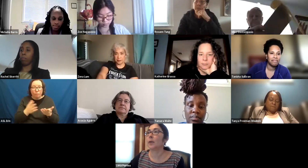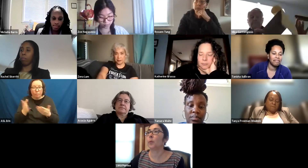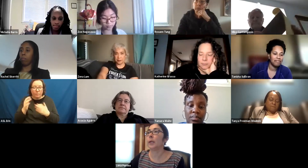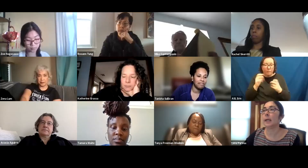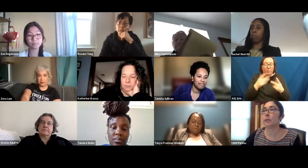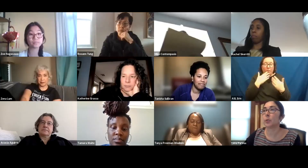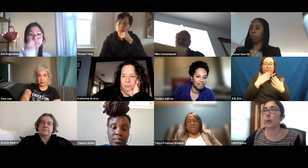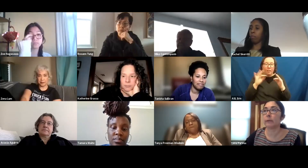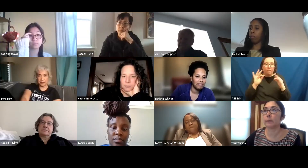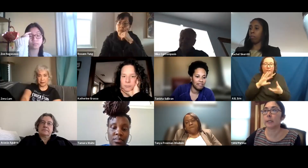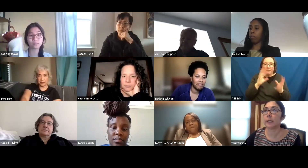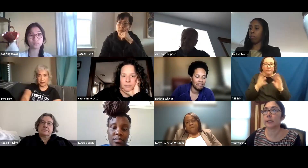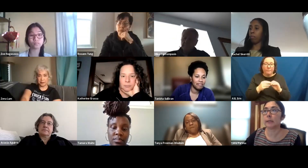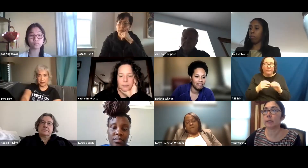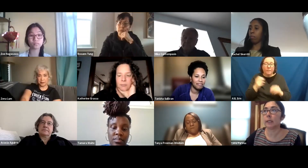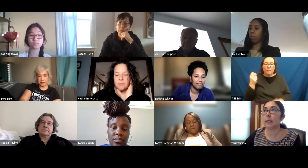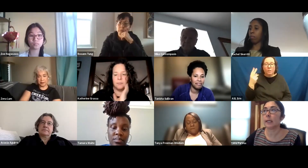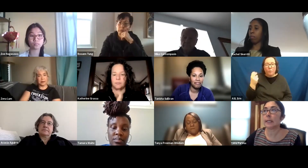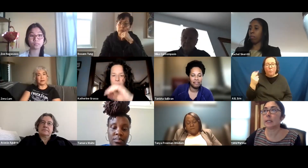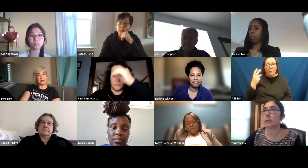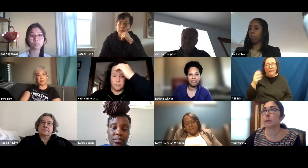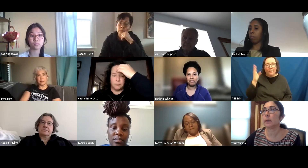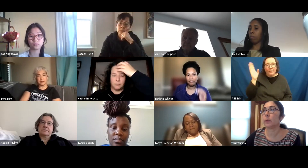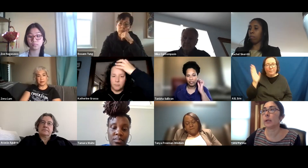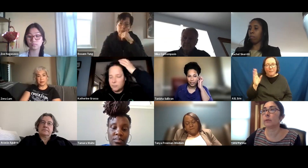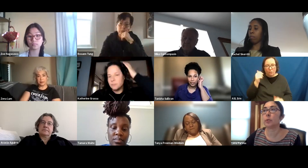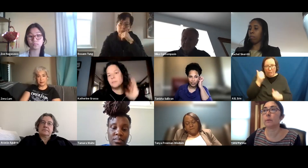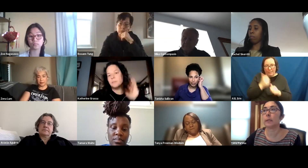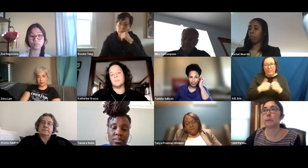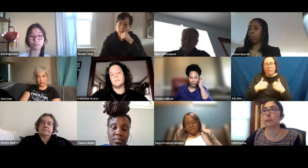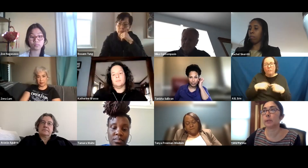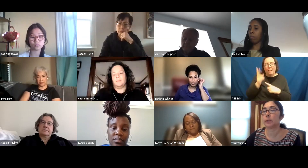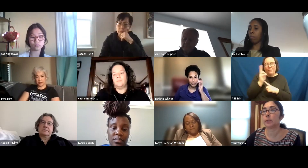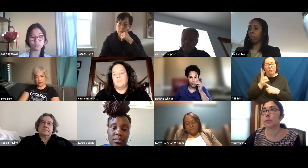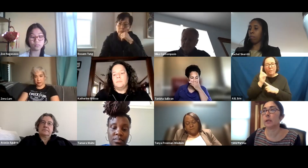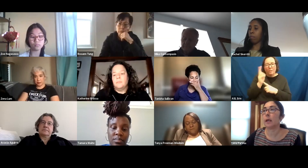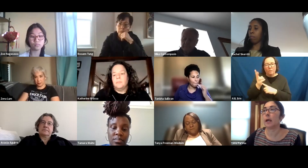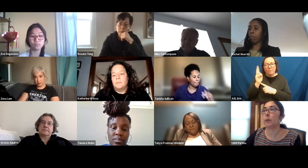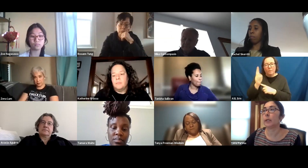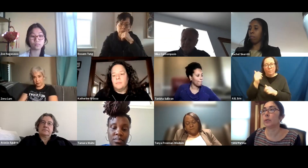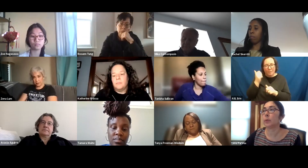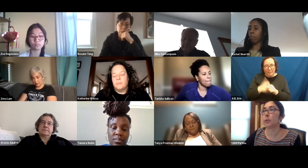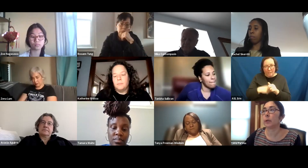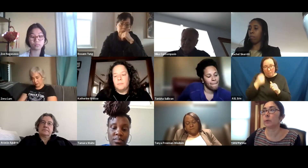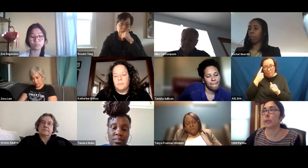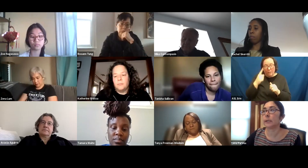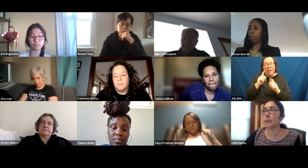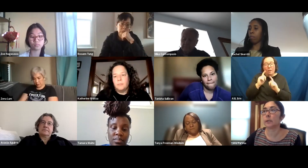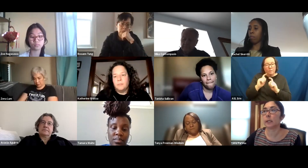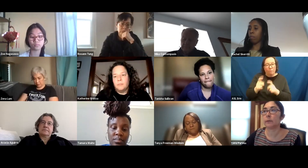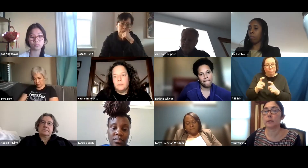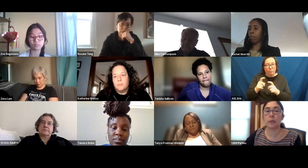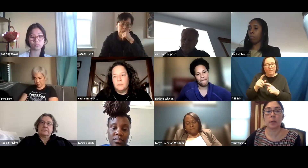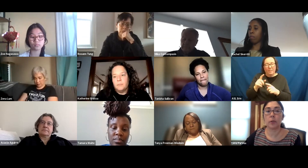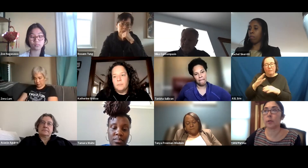much. We have 12 speakers this evening, and each speaker will have 2 minutes per person. I will let you know when you have 20